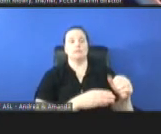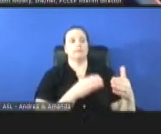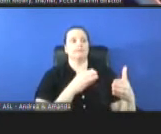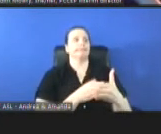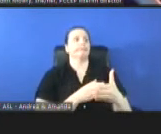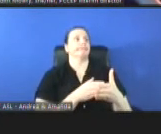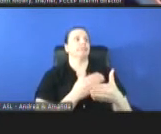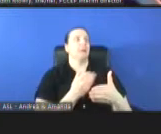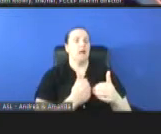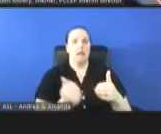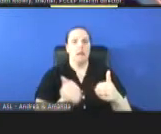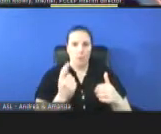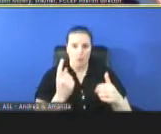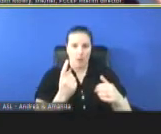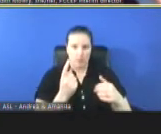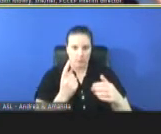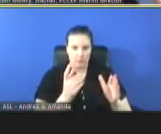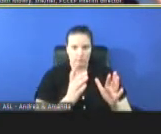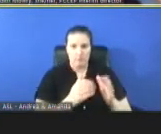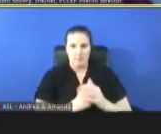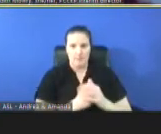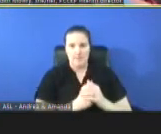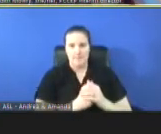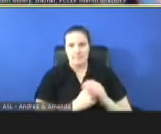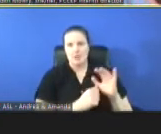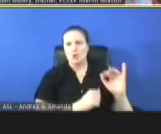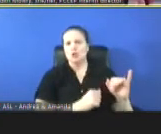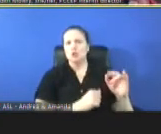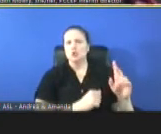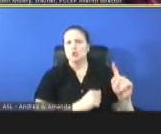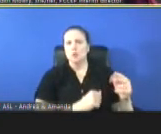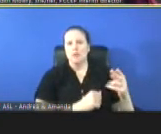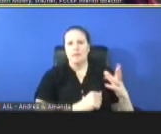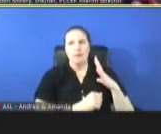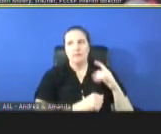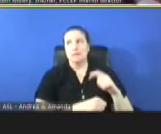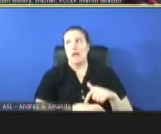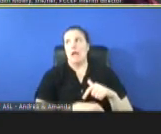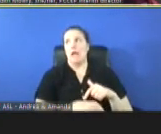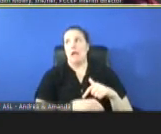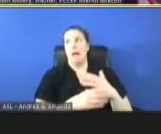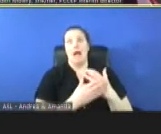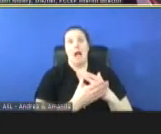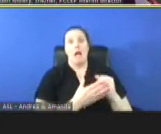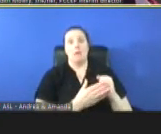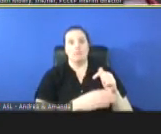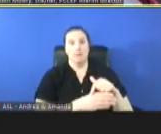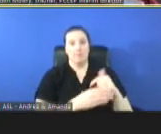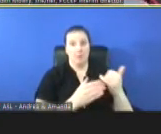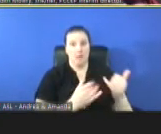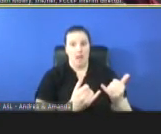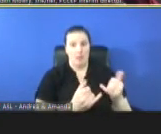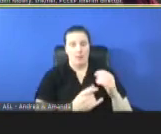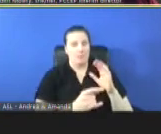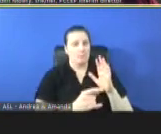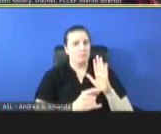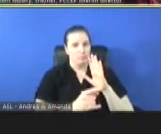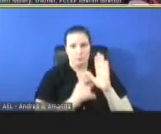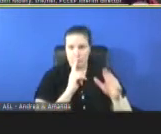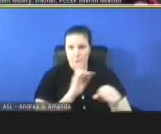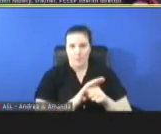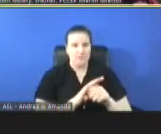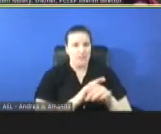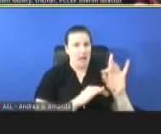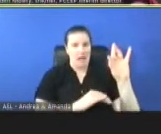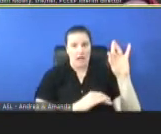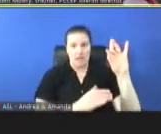anybody. Thank you, Heidi. So I want to say something about the time because we are out of time. I did promise a hard stop at 8. I am